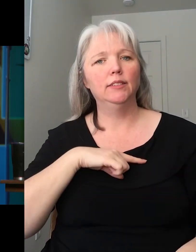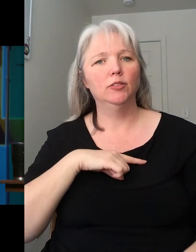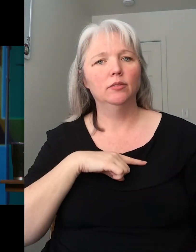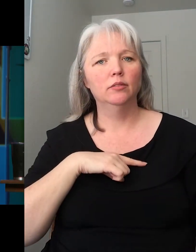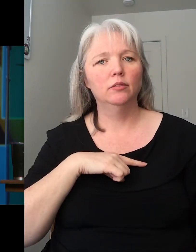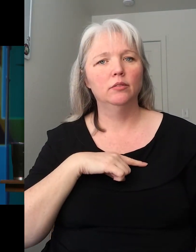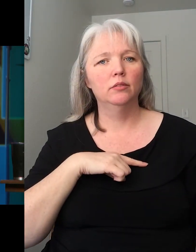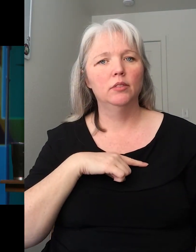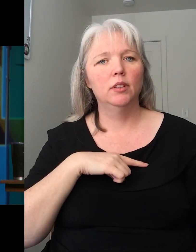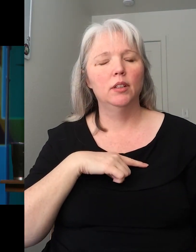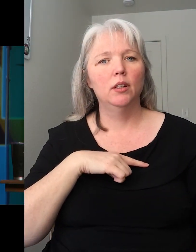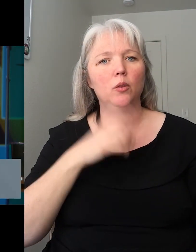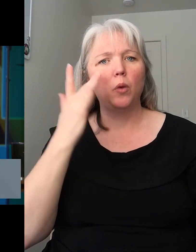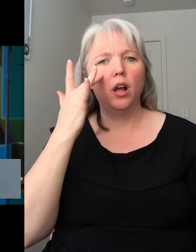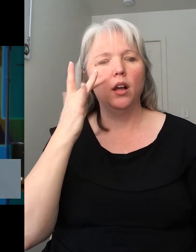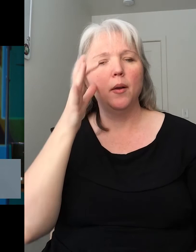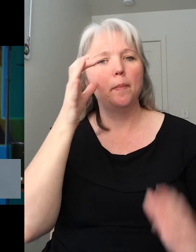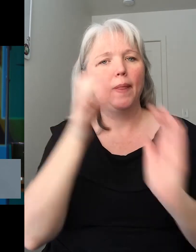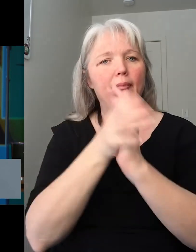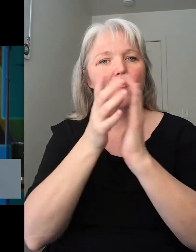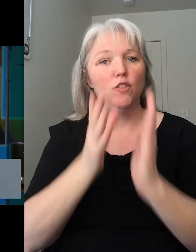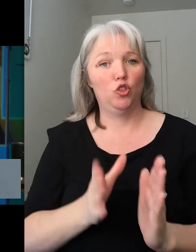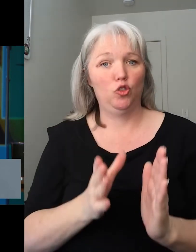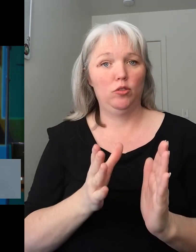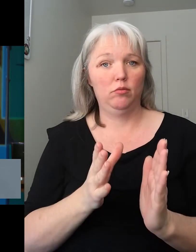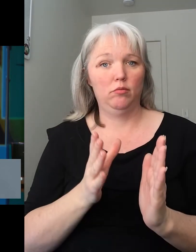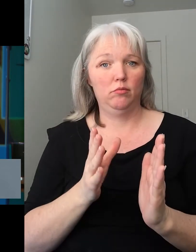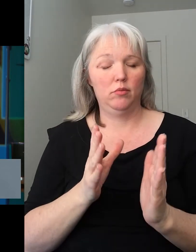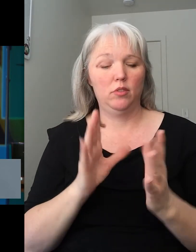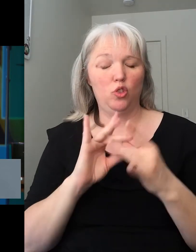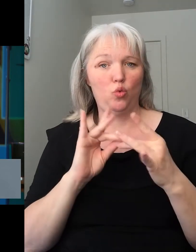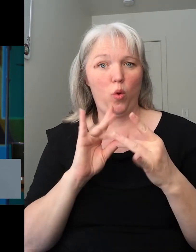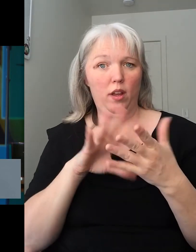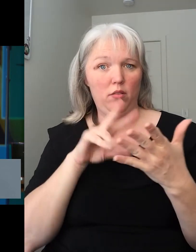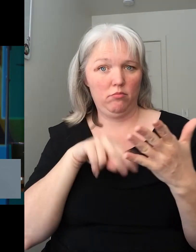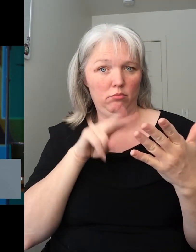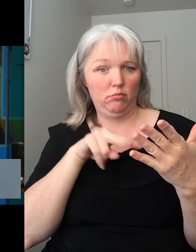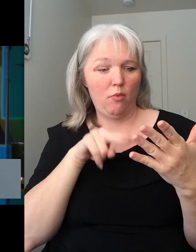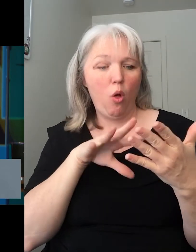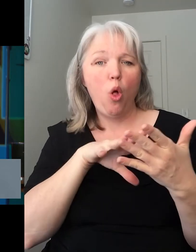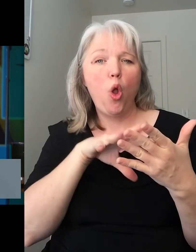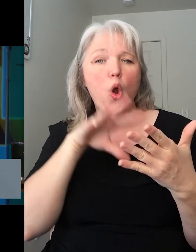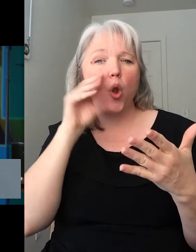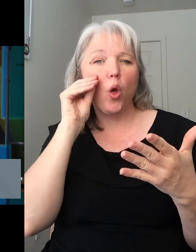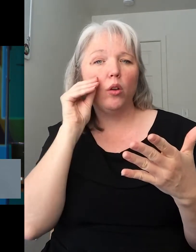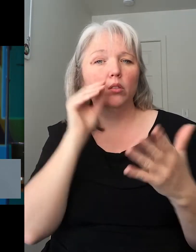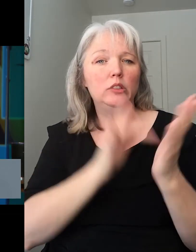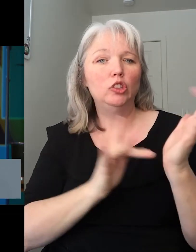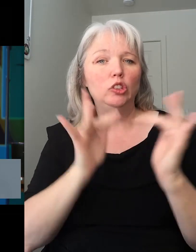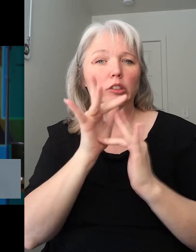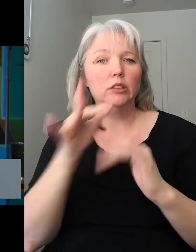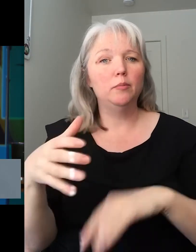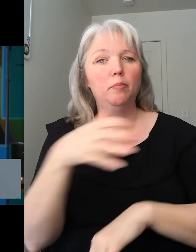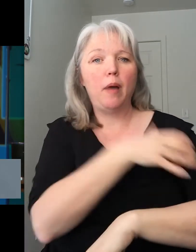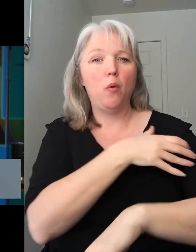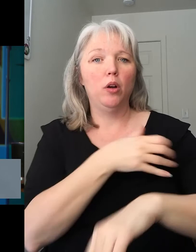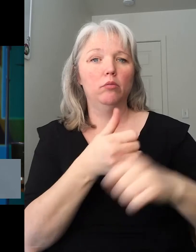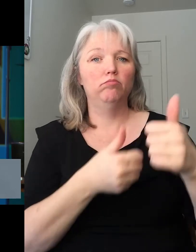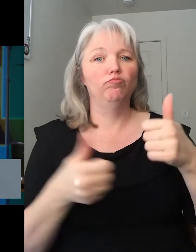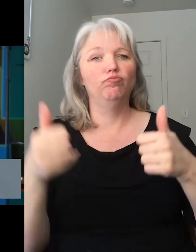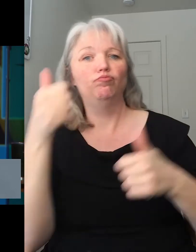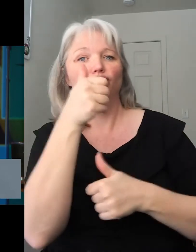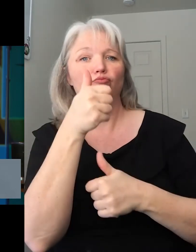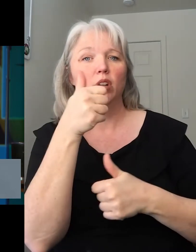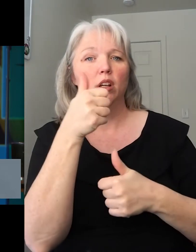us. Because believers from this story learn the power of Christ over spiritual